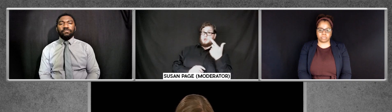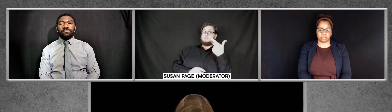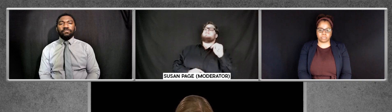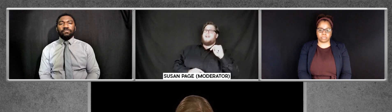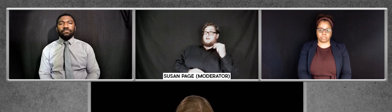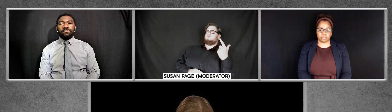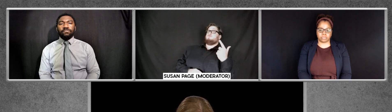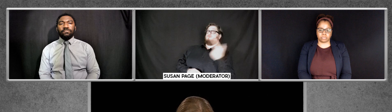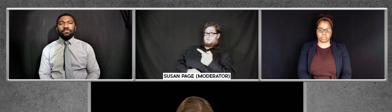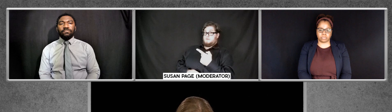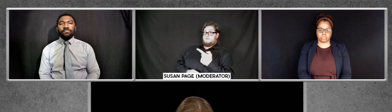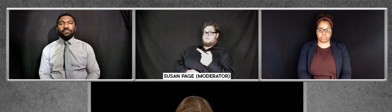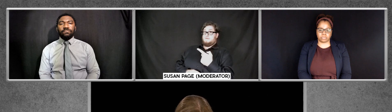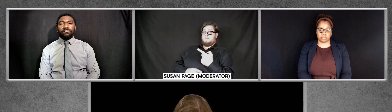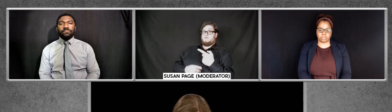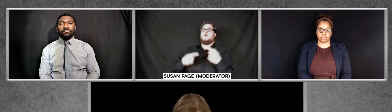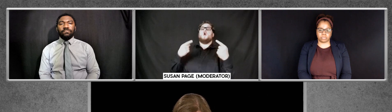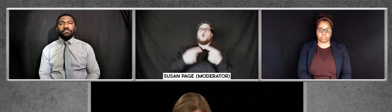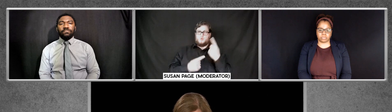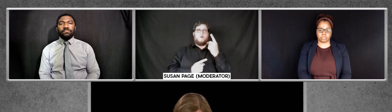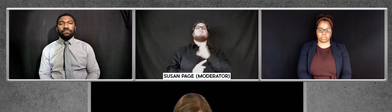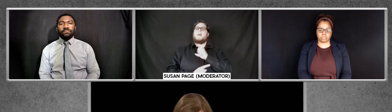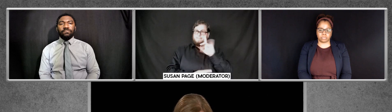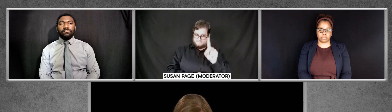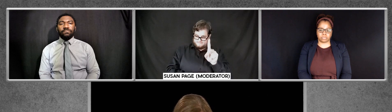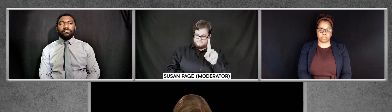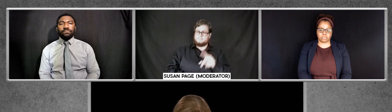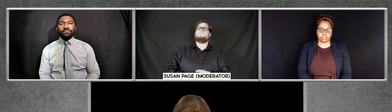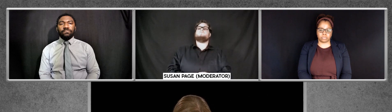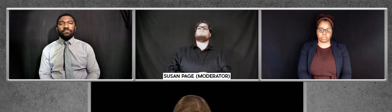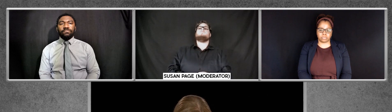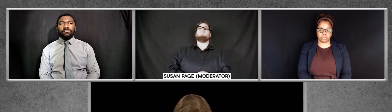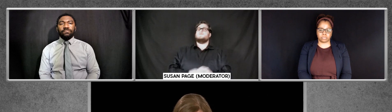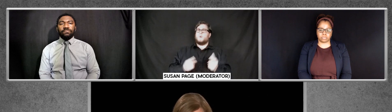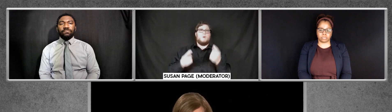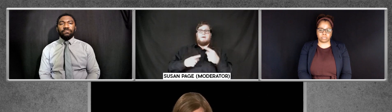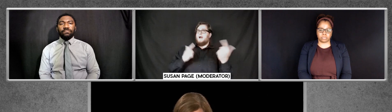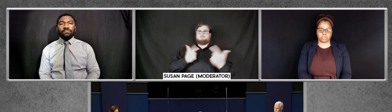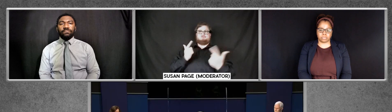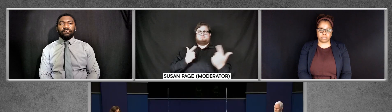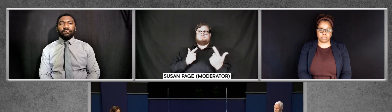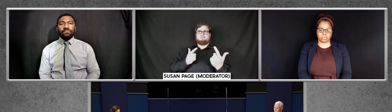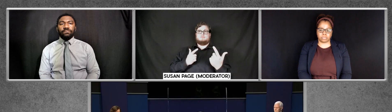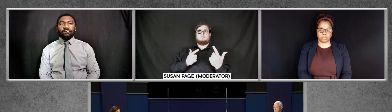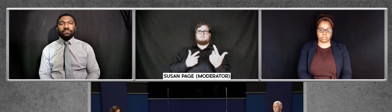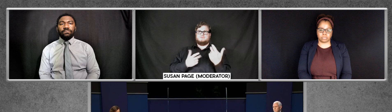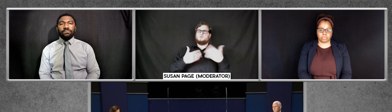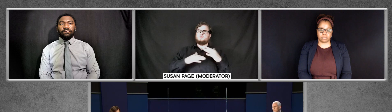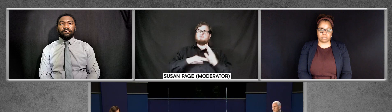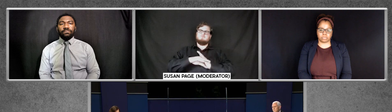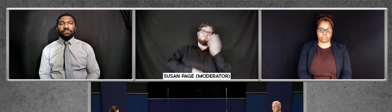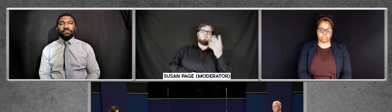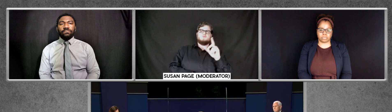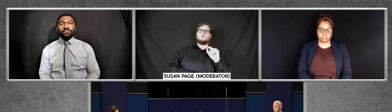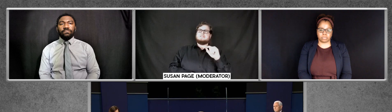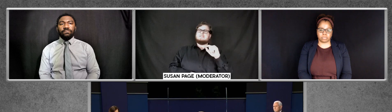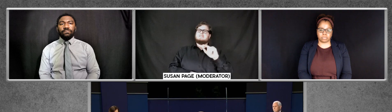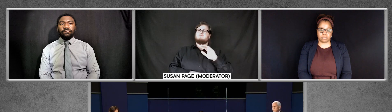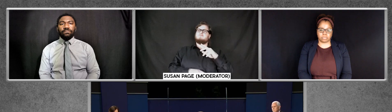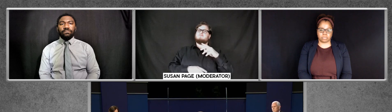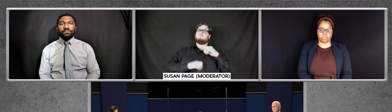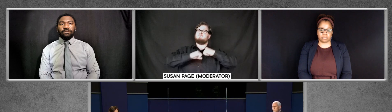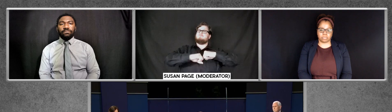which wounded an officer. The officers then fired more than 20 rounds into the apartment. They say they were acting in self-defense. None of them